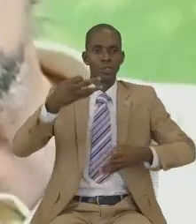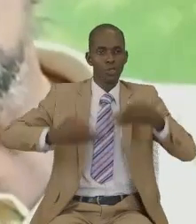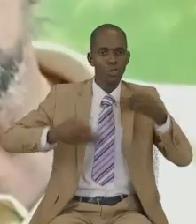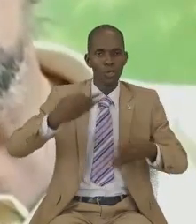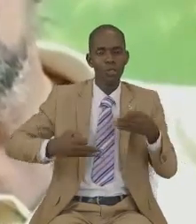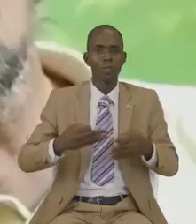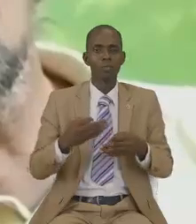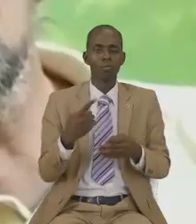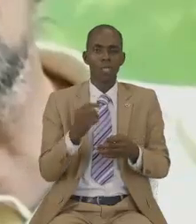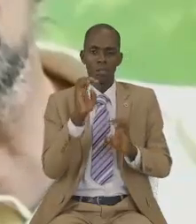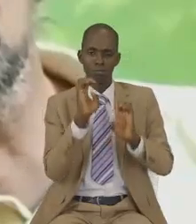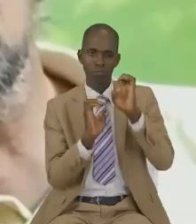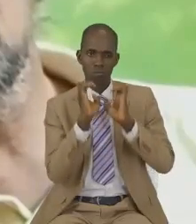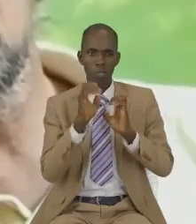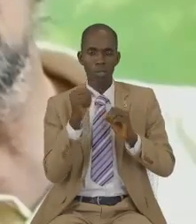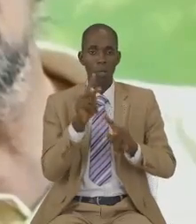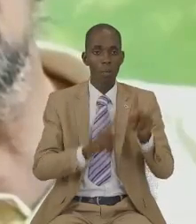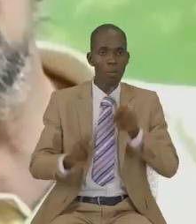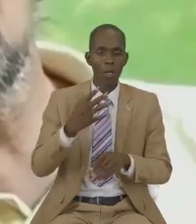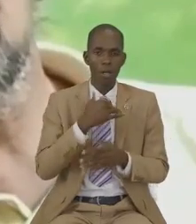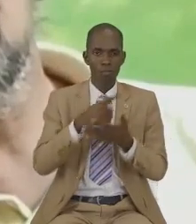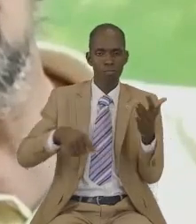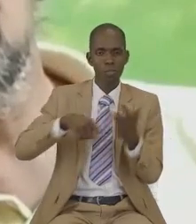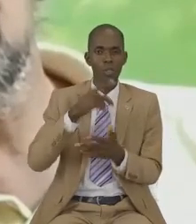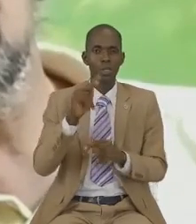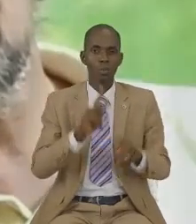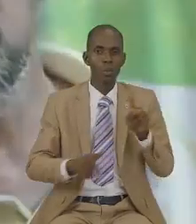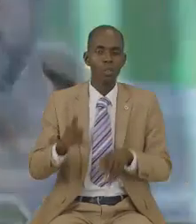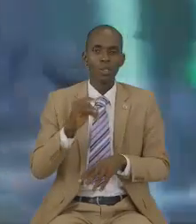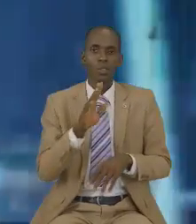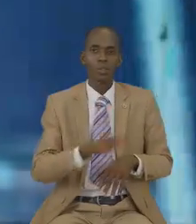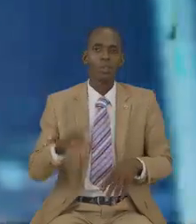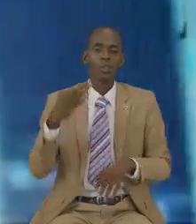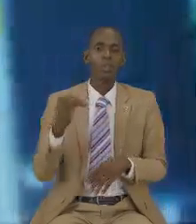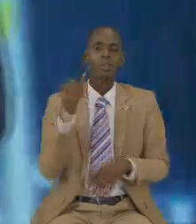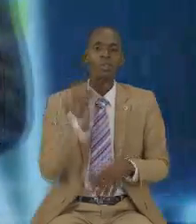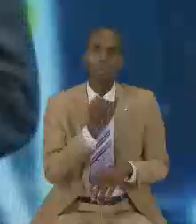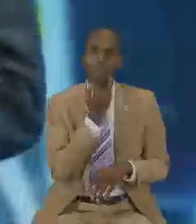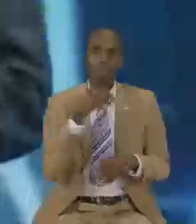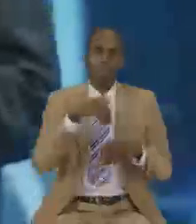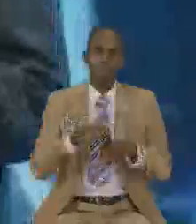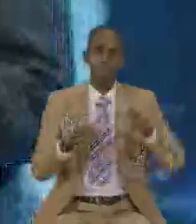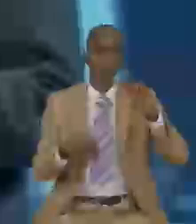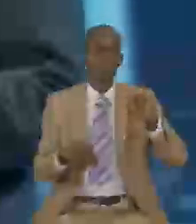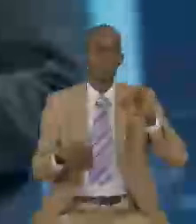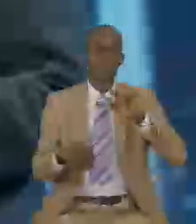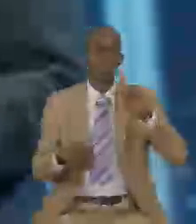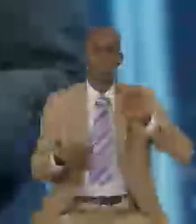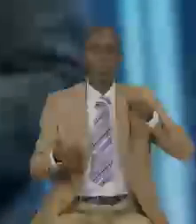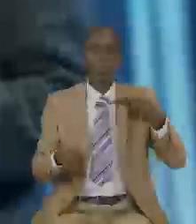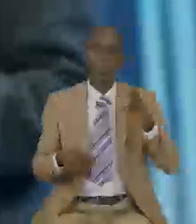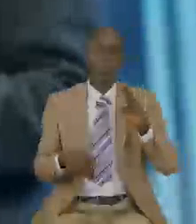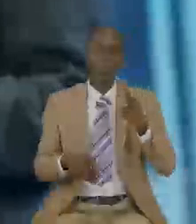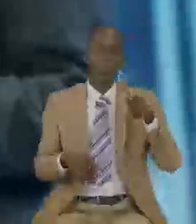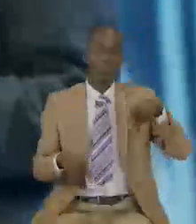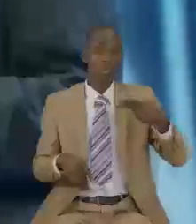people, and corrected the people, the children of Israel in Mizpah. And then he tells us in verse 8,